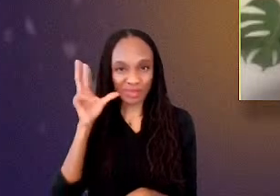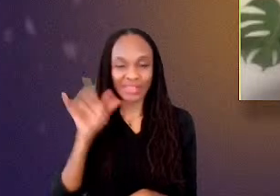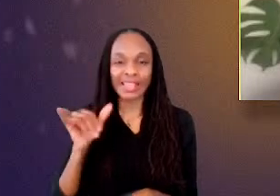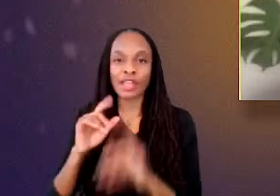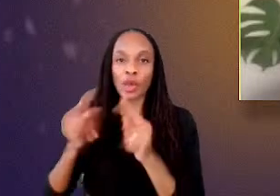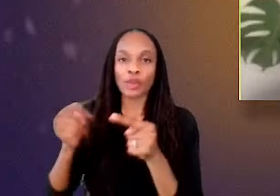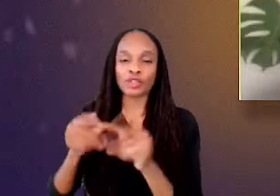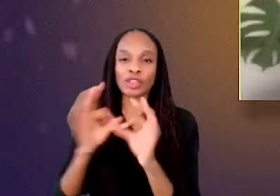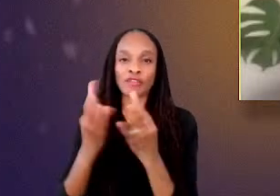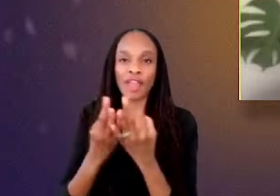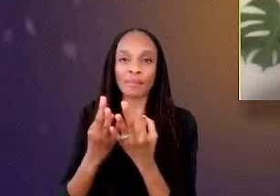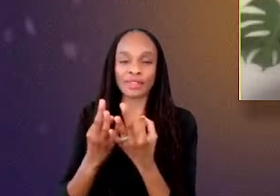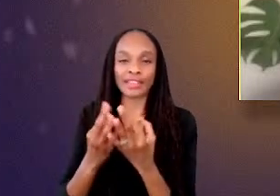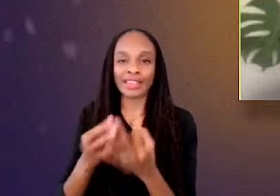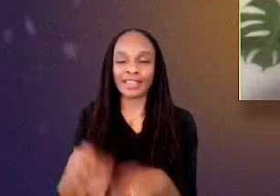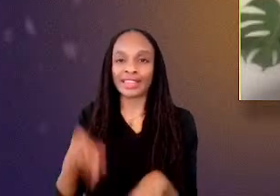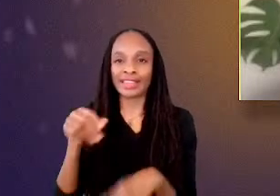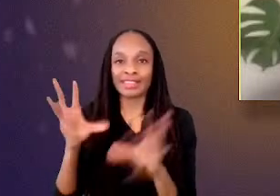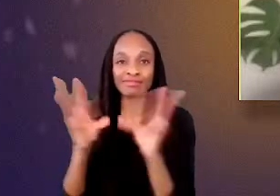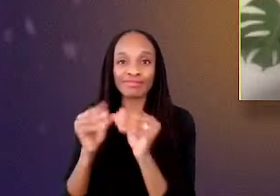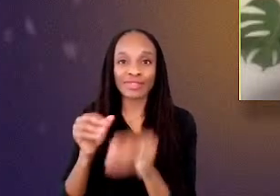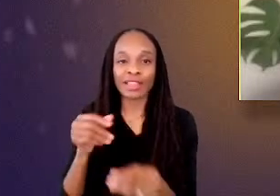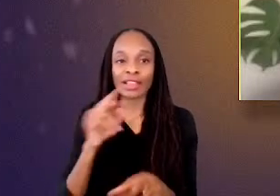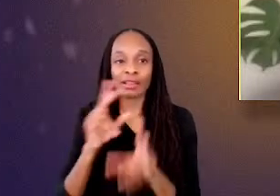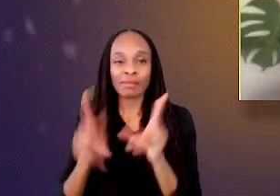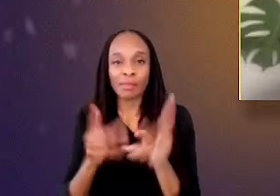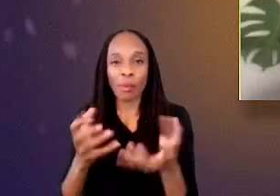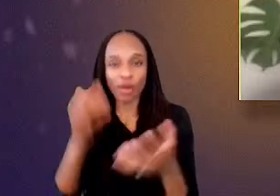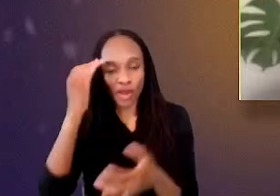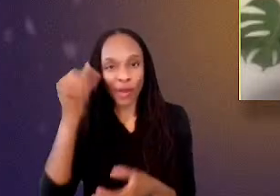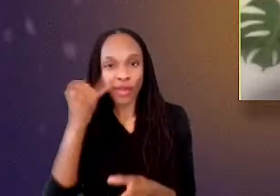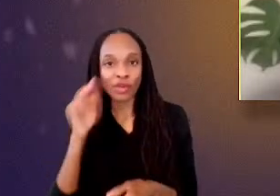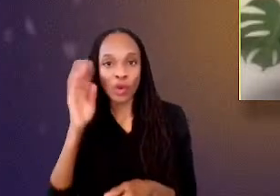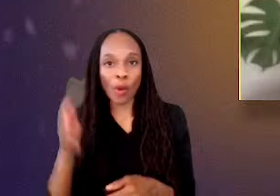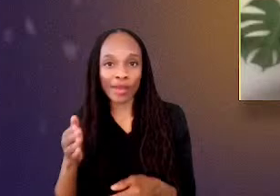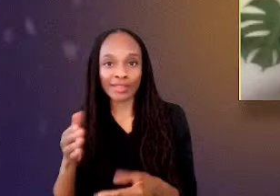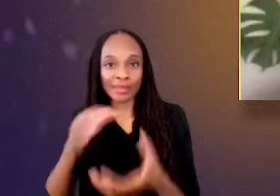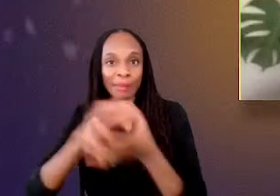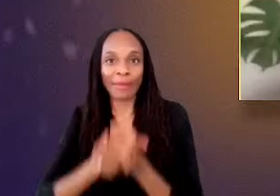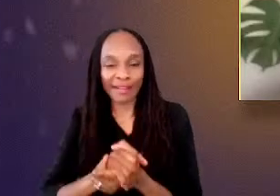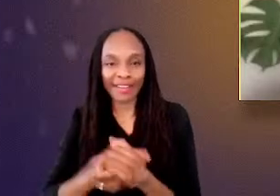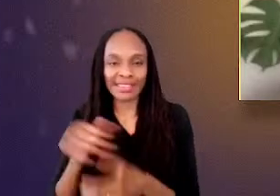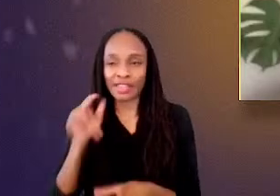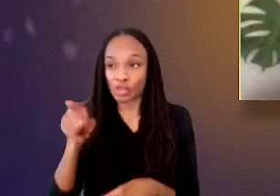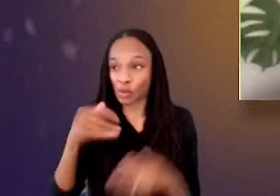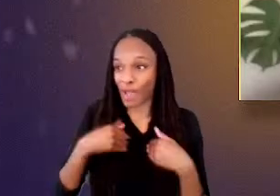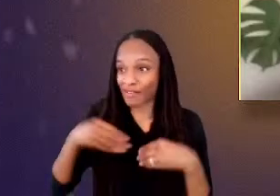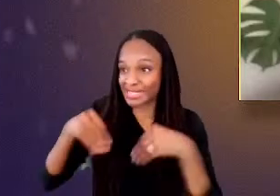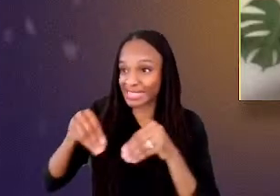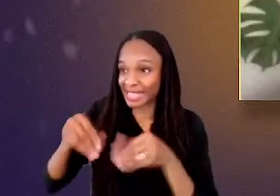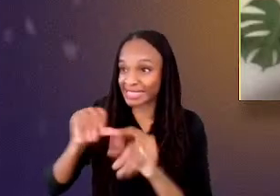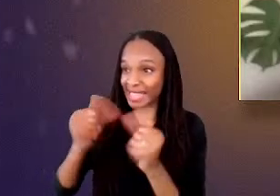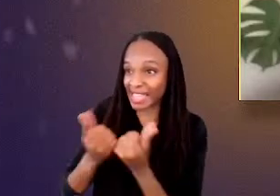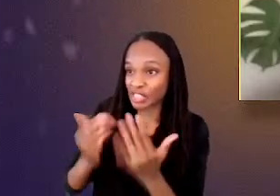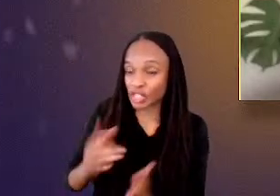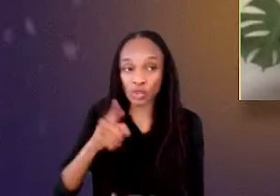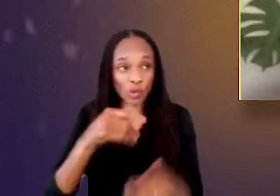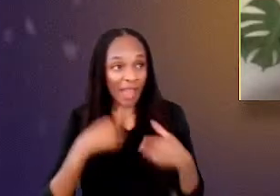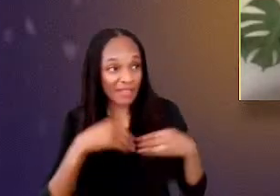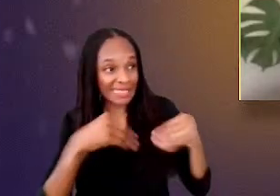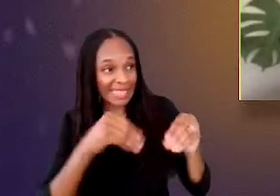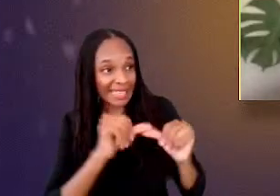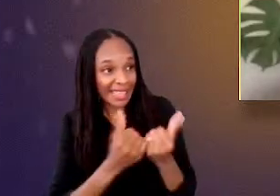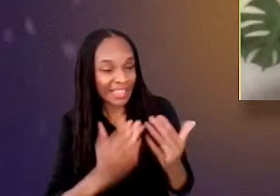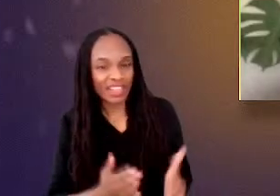and everybody wants to know when you're going to get married. It's like, do you have a sales agent? Do you have a sales agent? Right. So like all of these things are kind of coming at you at the